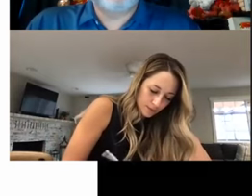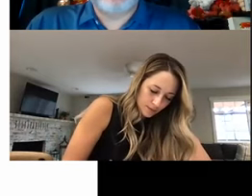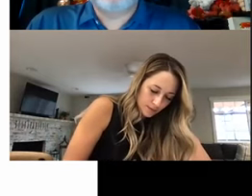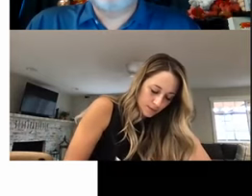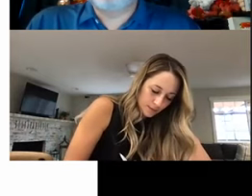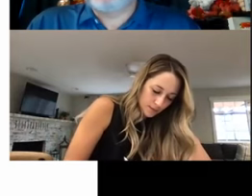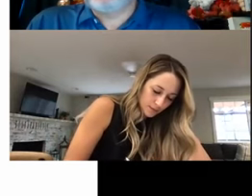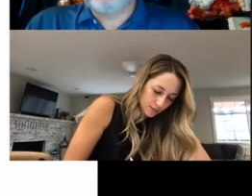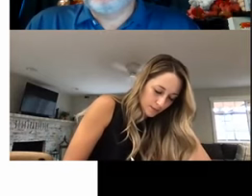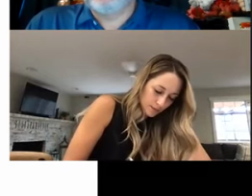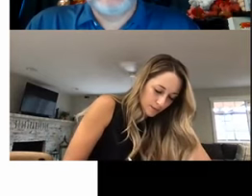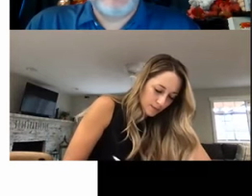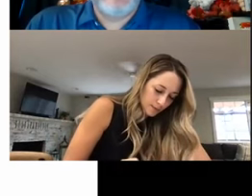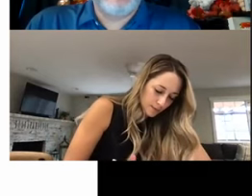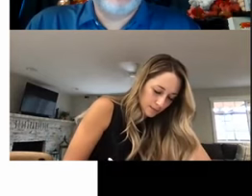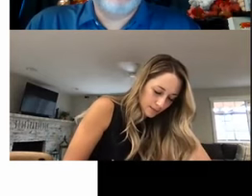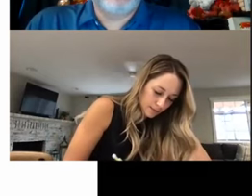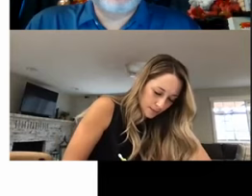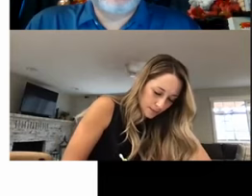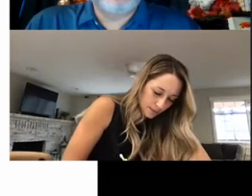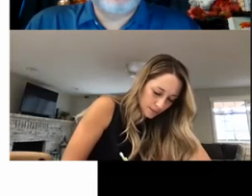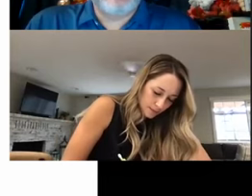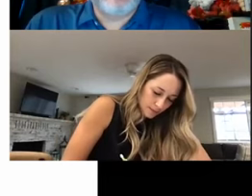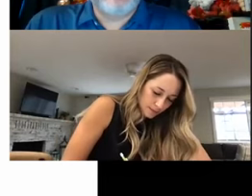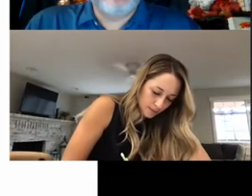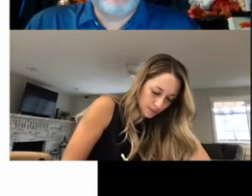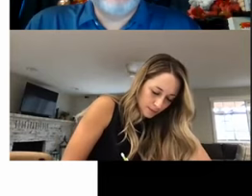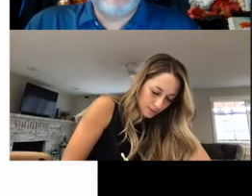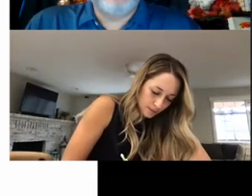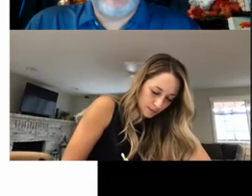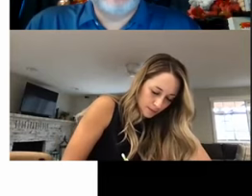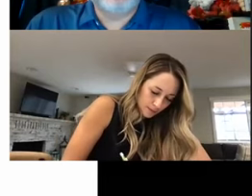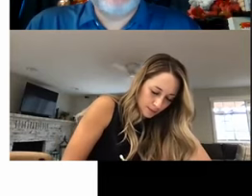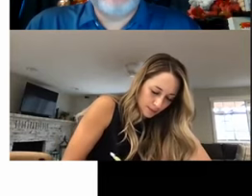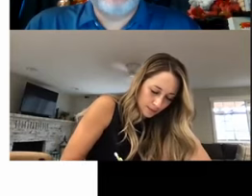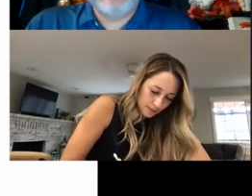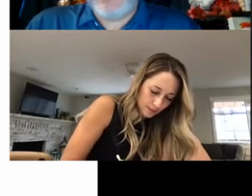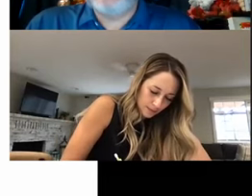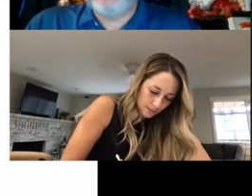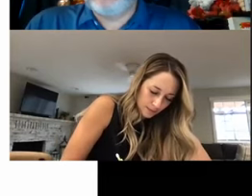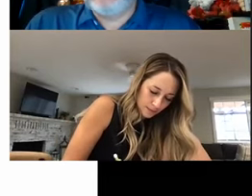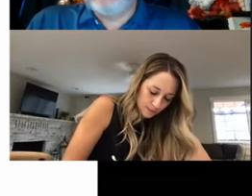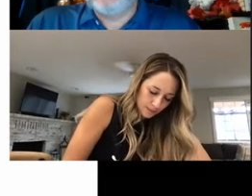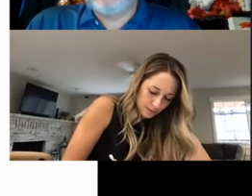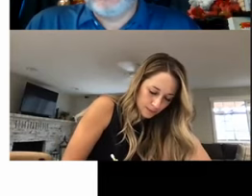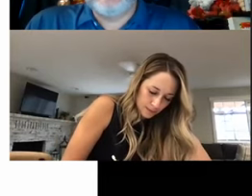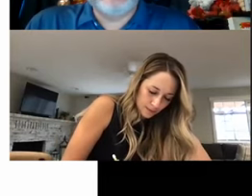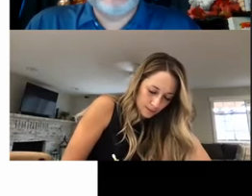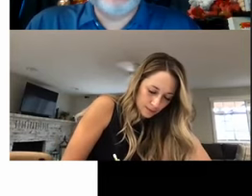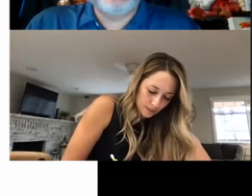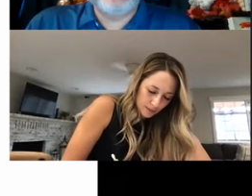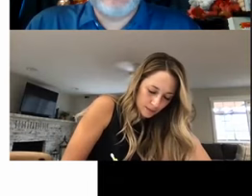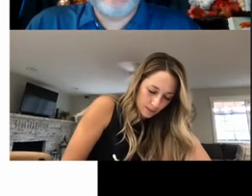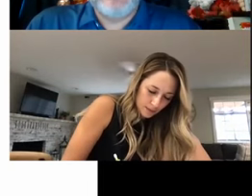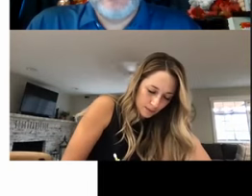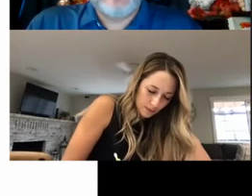is transcription. Right, transcription is the part of going from our stable, locked up in its